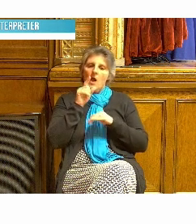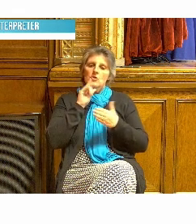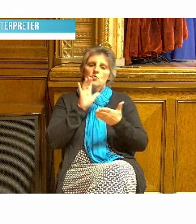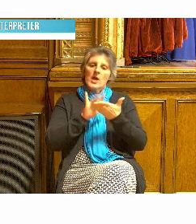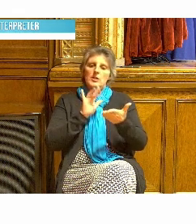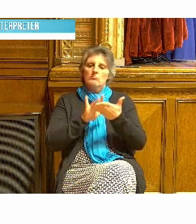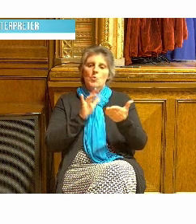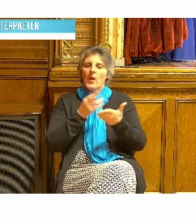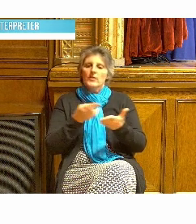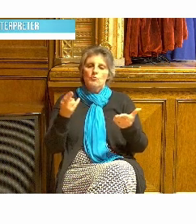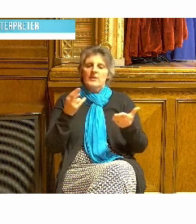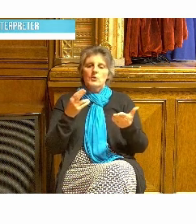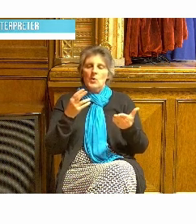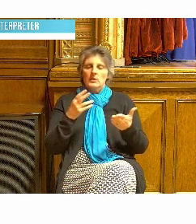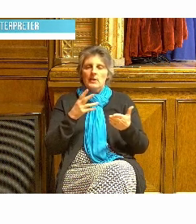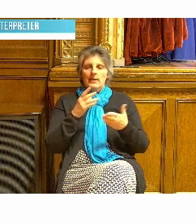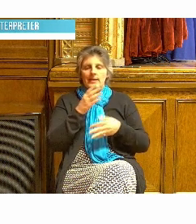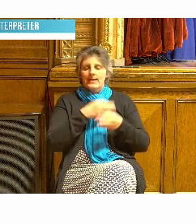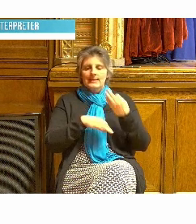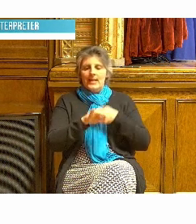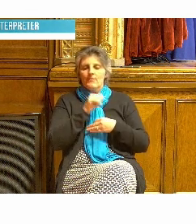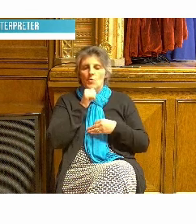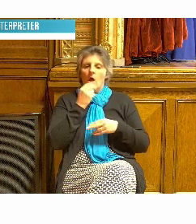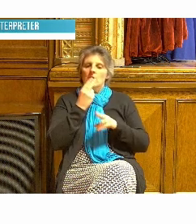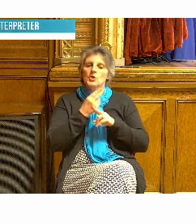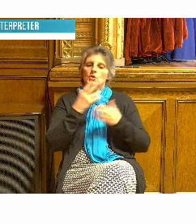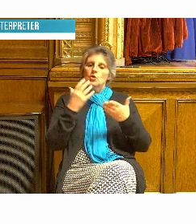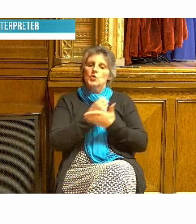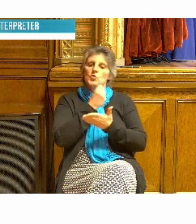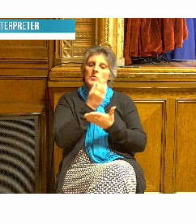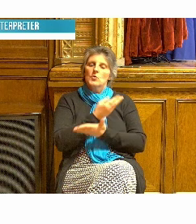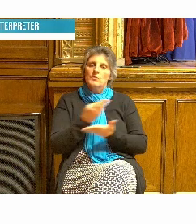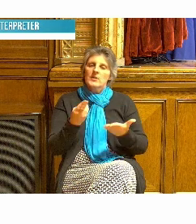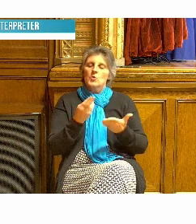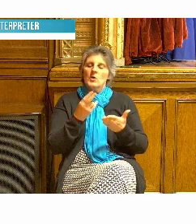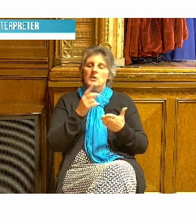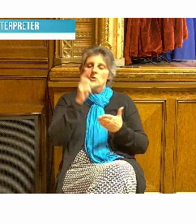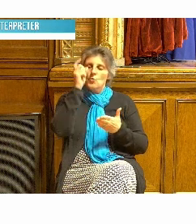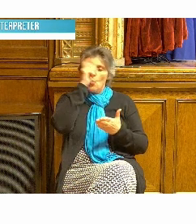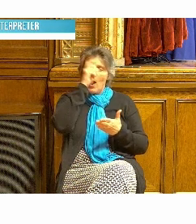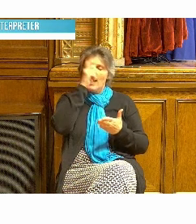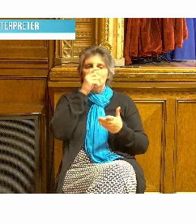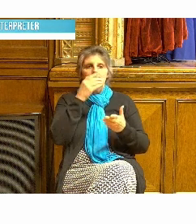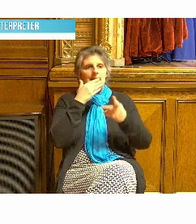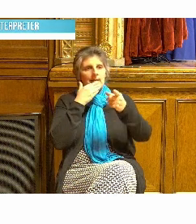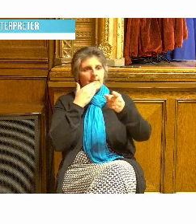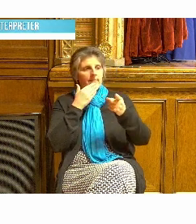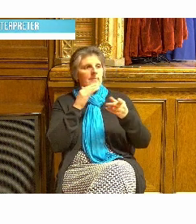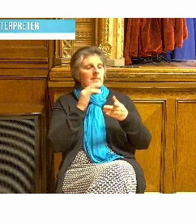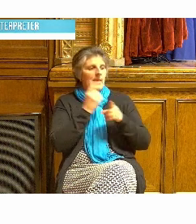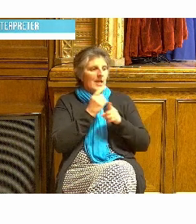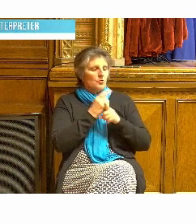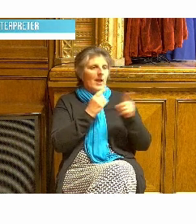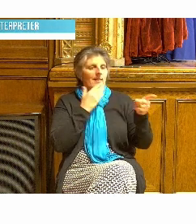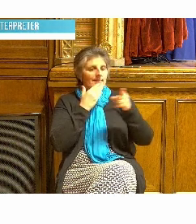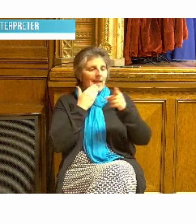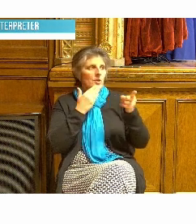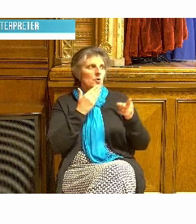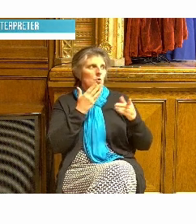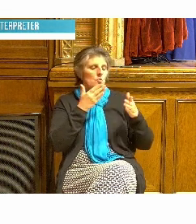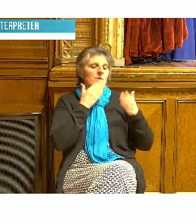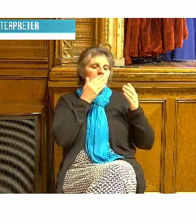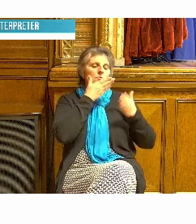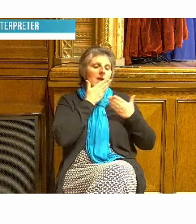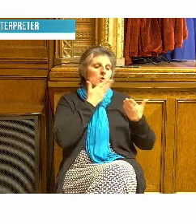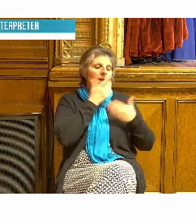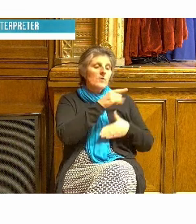the resources instead of you are to use the resources wisely. Thank and you, equitably. Brother Thank you. Winstead. We Thank are you grateful